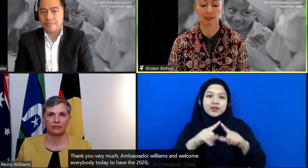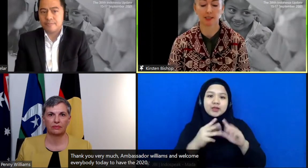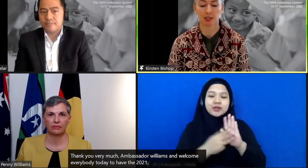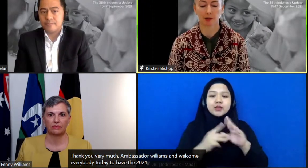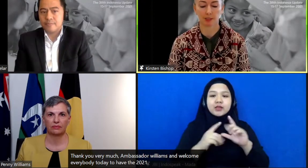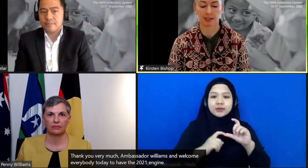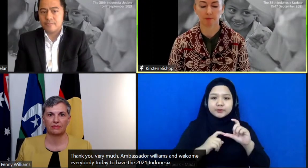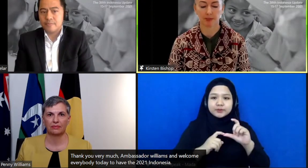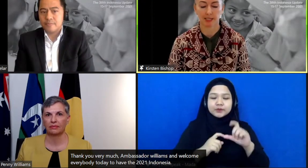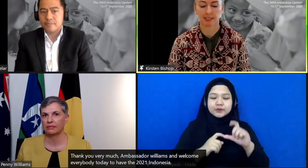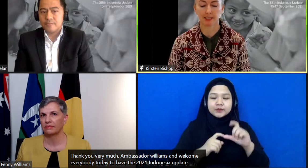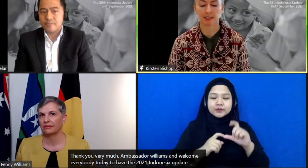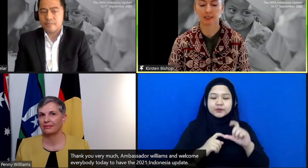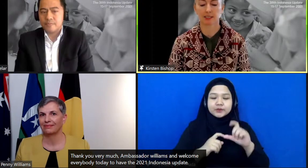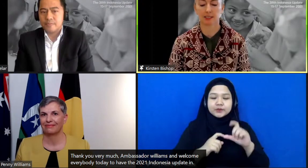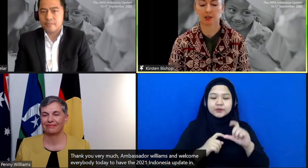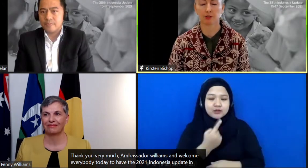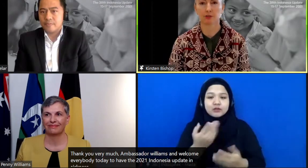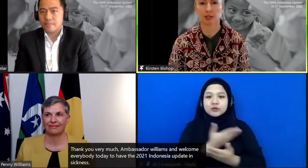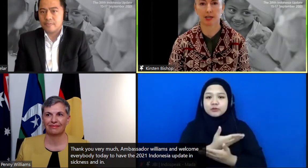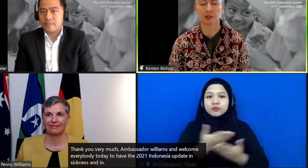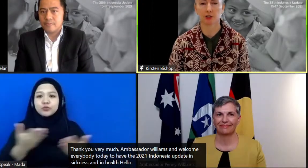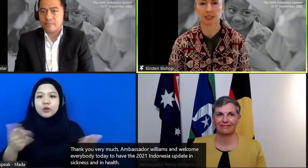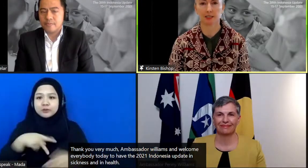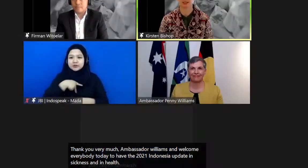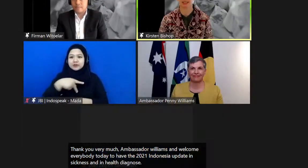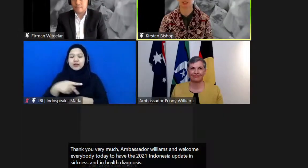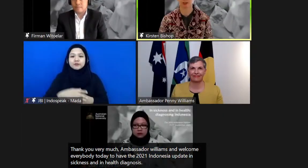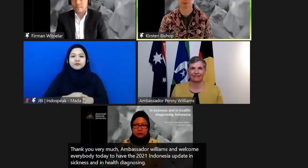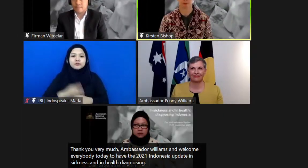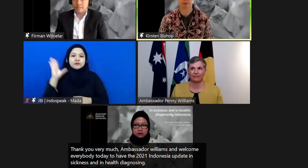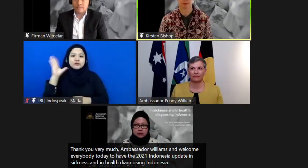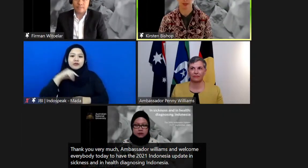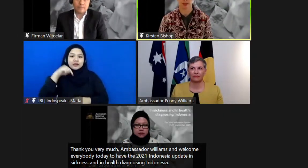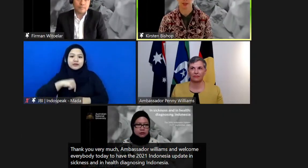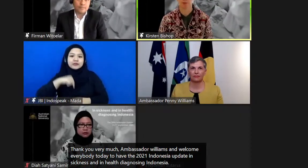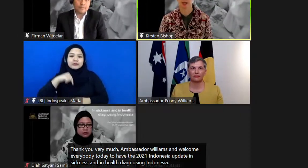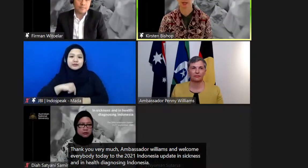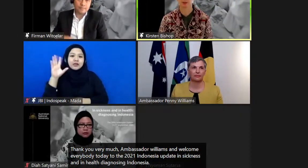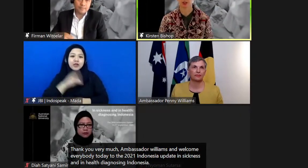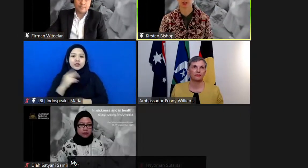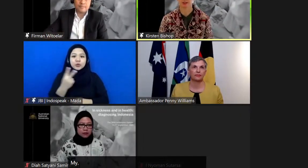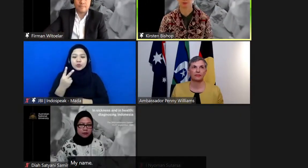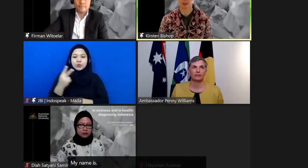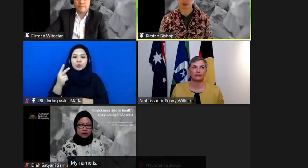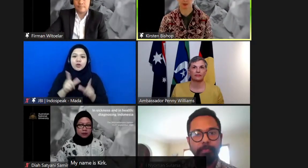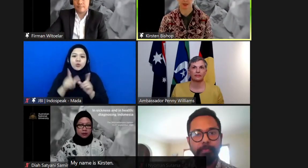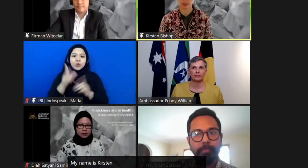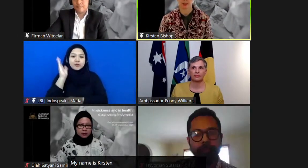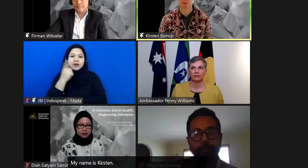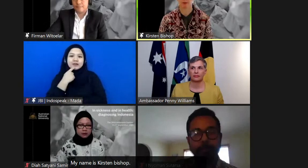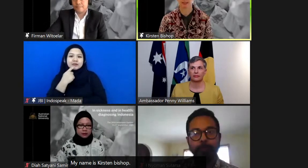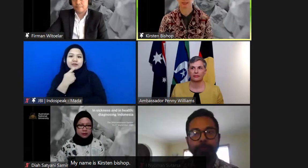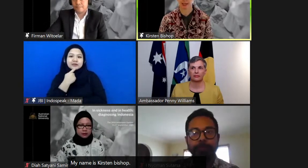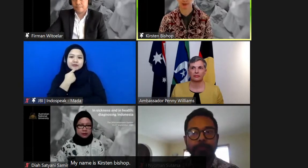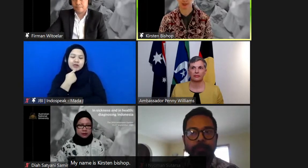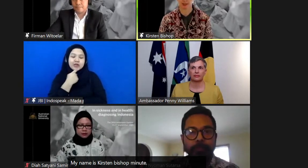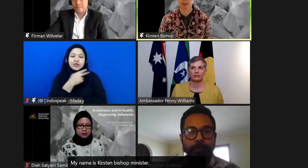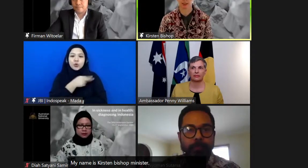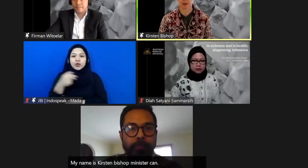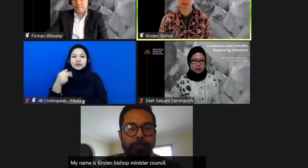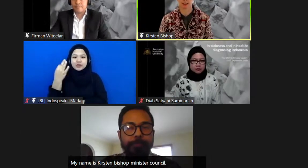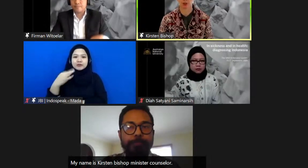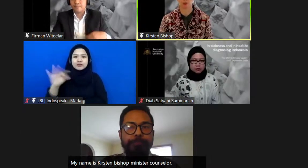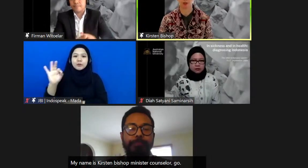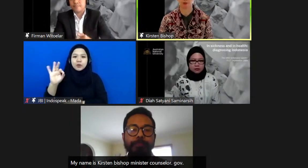2021 Indonesia Update in Sickness and in Health, Diagnosing Indonesia. My name is Kirsten Bishop, Minister